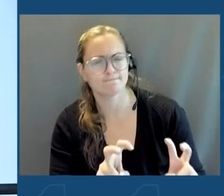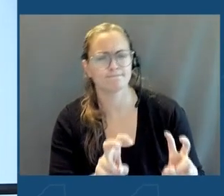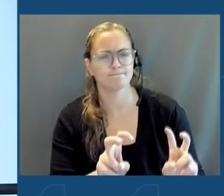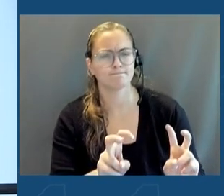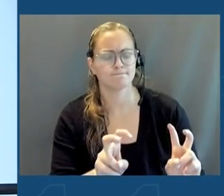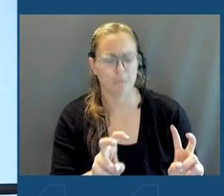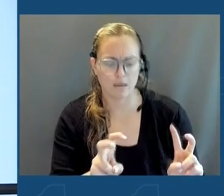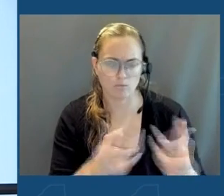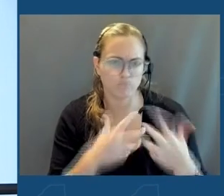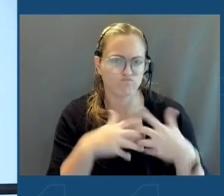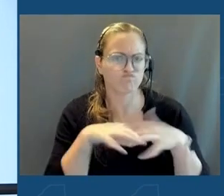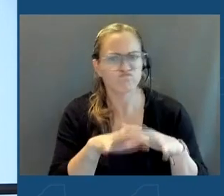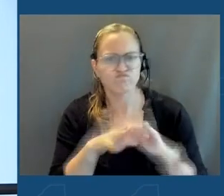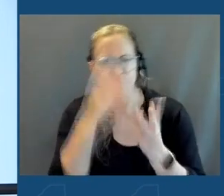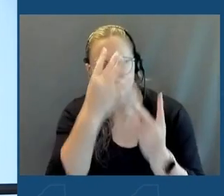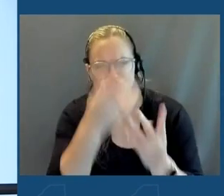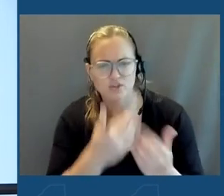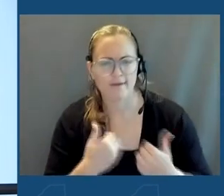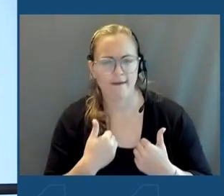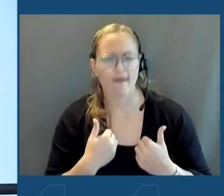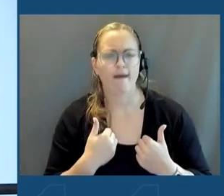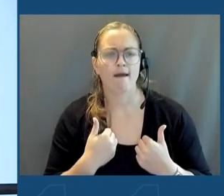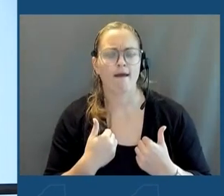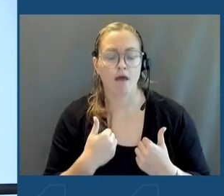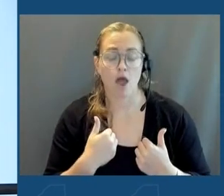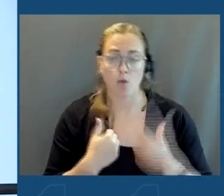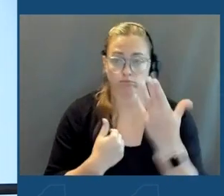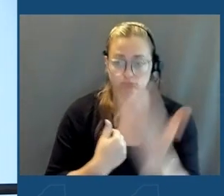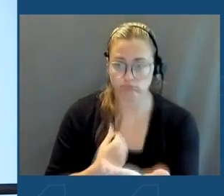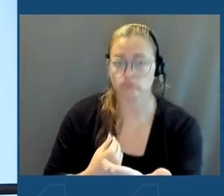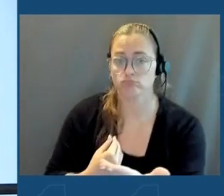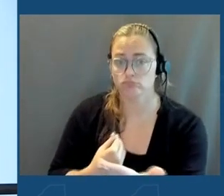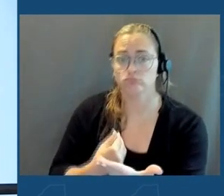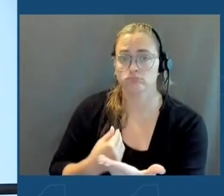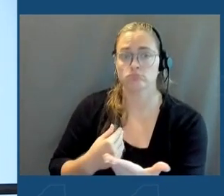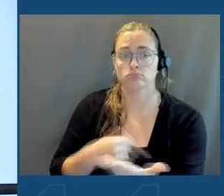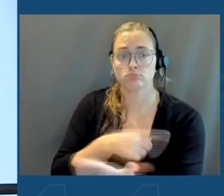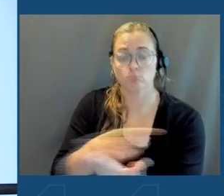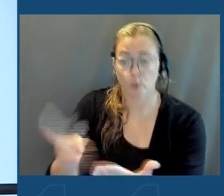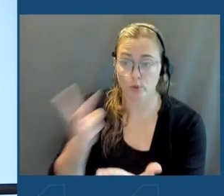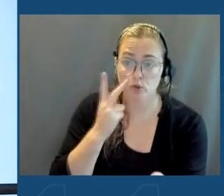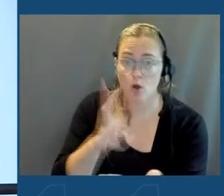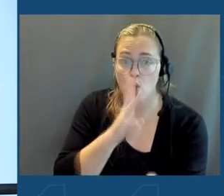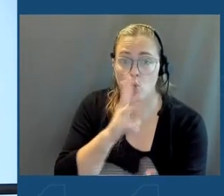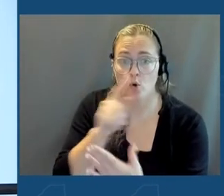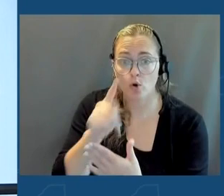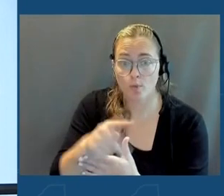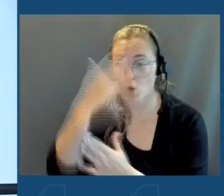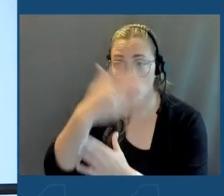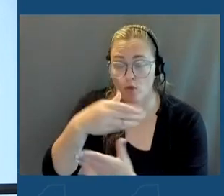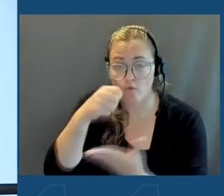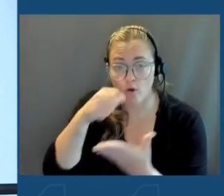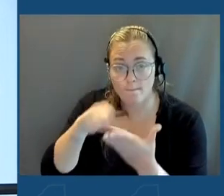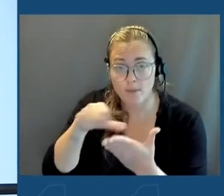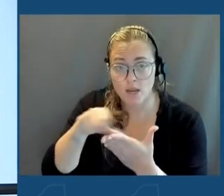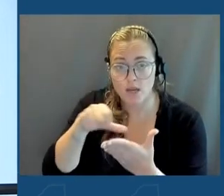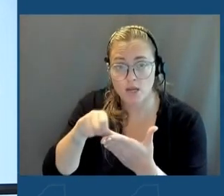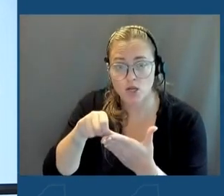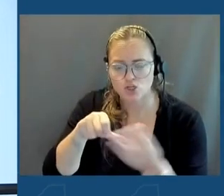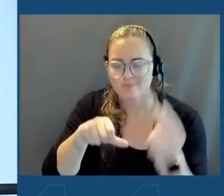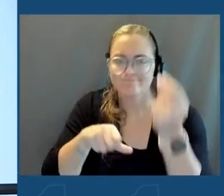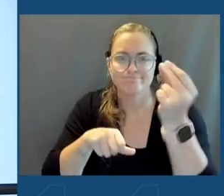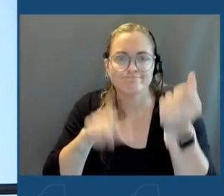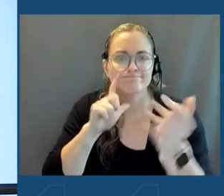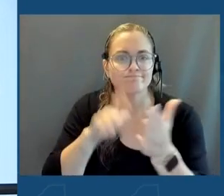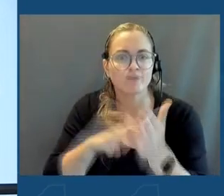with all the data that they had and came back. And when we saw the water park on the front page and one of those that to be recognized,